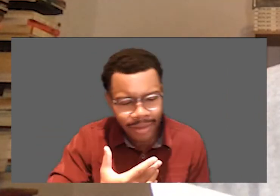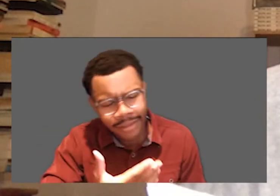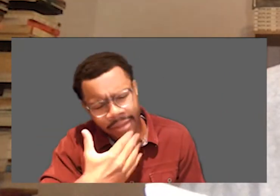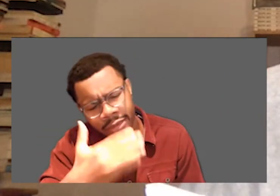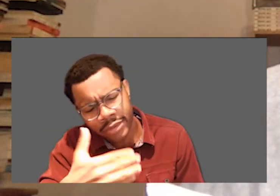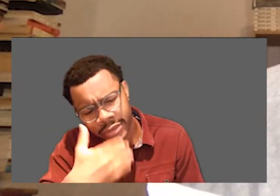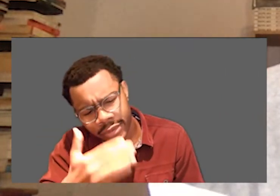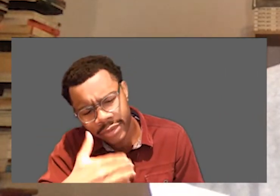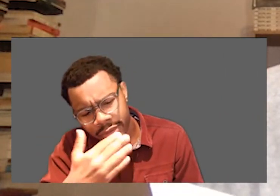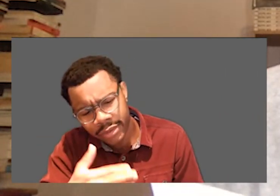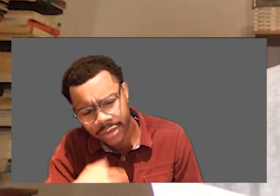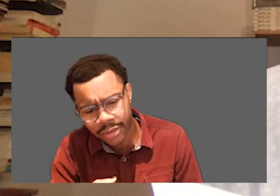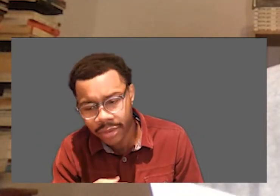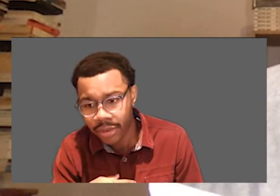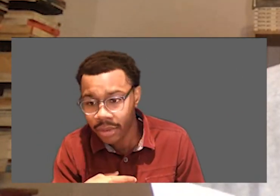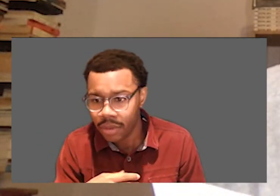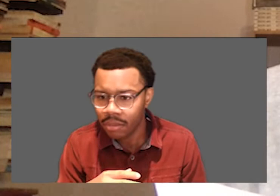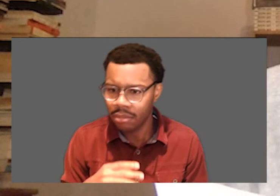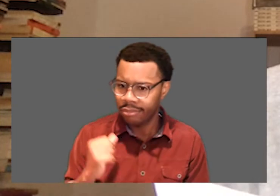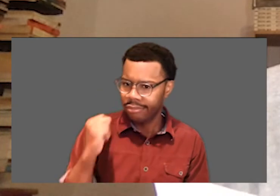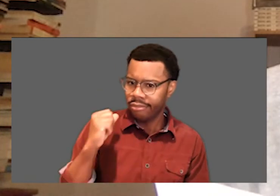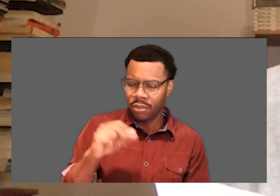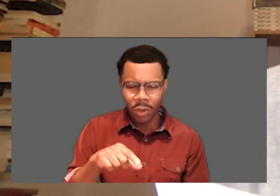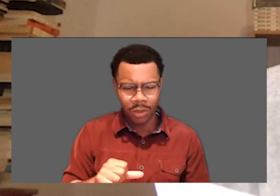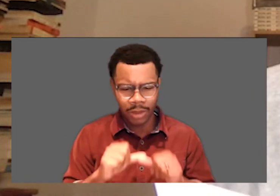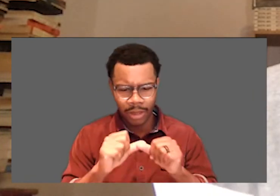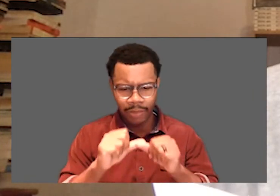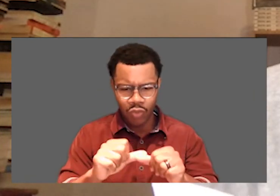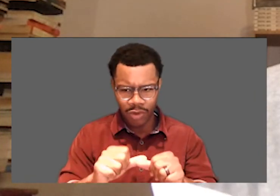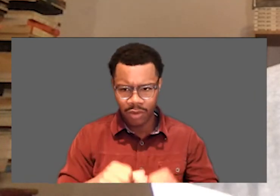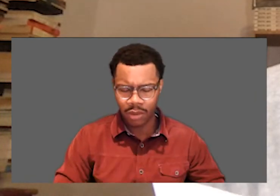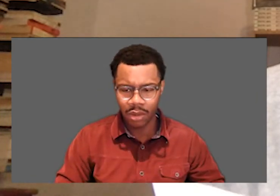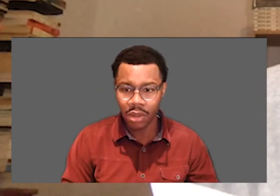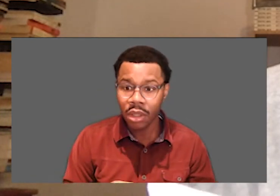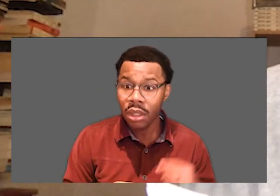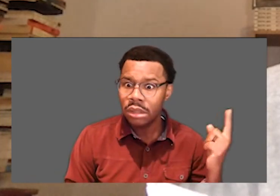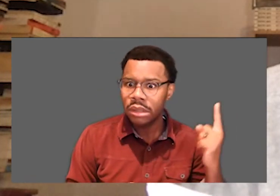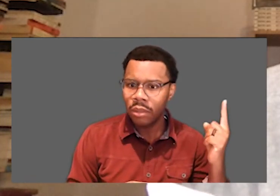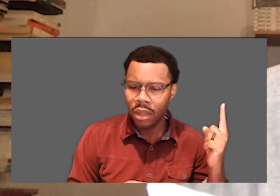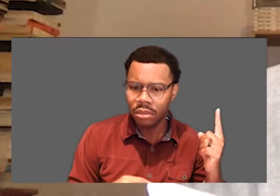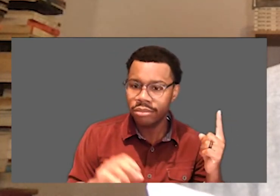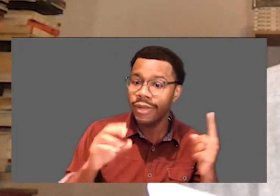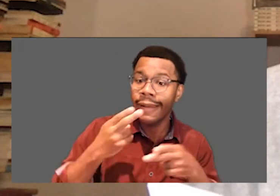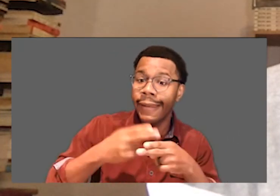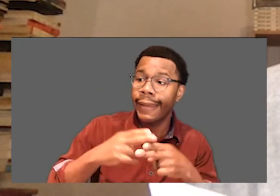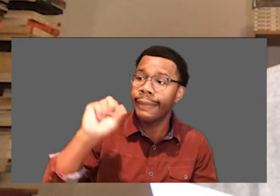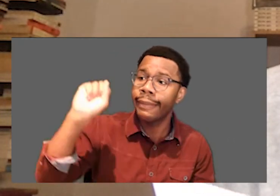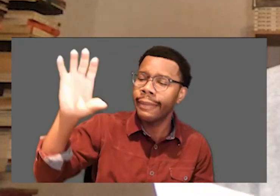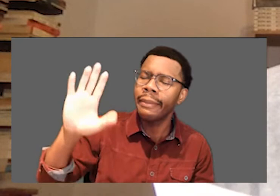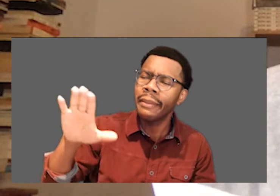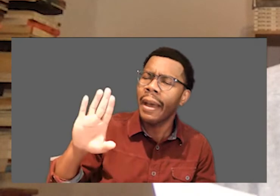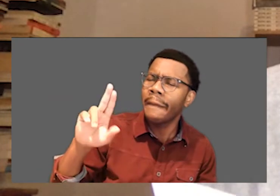him. "Come here," he said. "Keep moving," yelled the officer. Someone called out a name that wasn't mine and wagered a